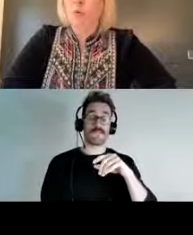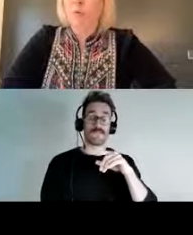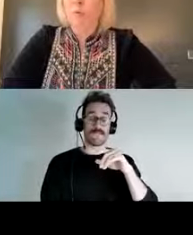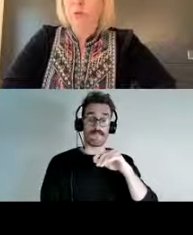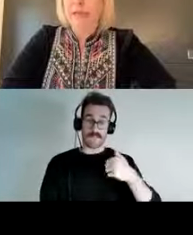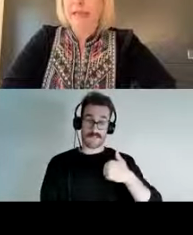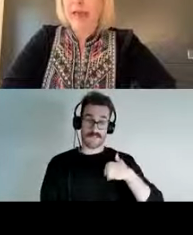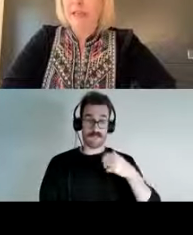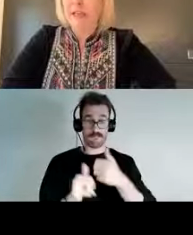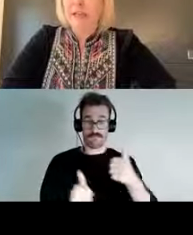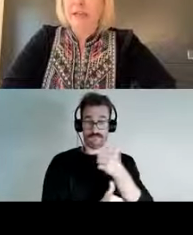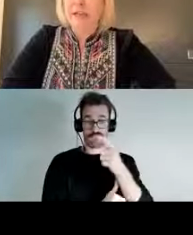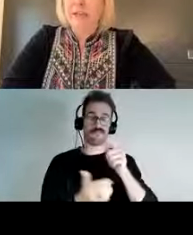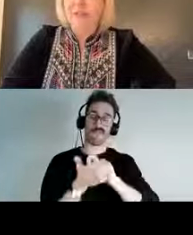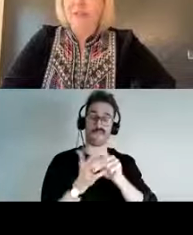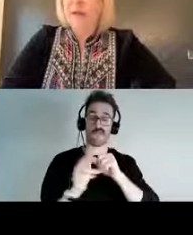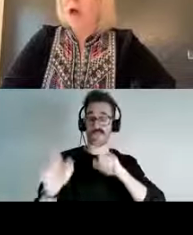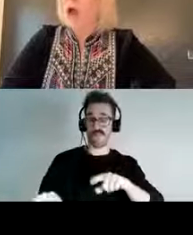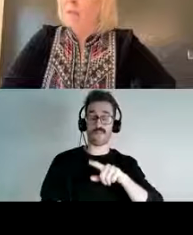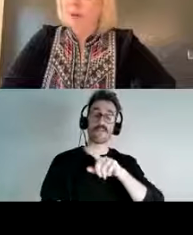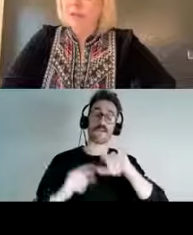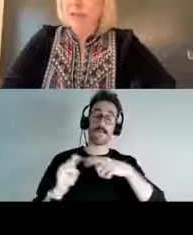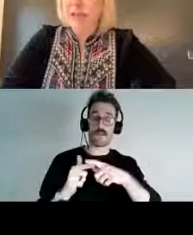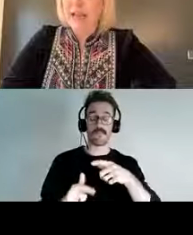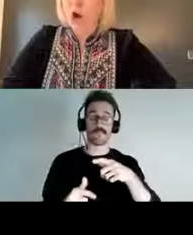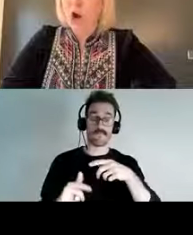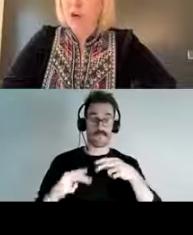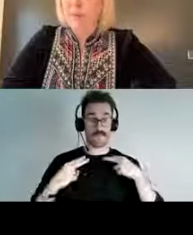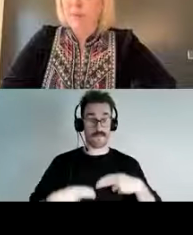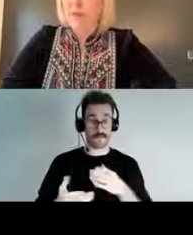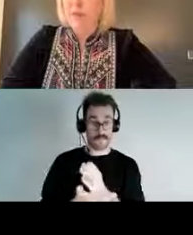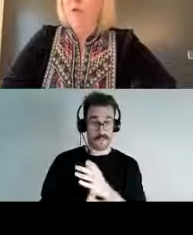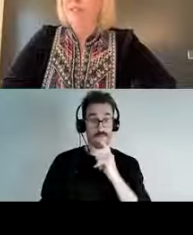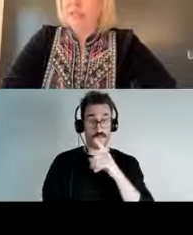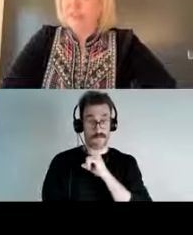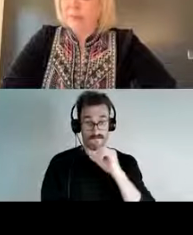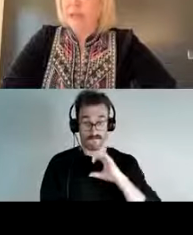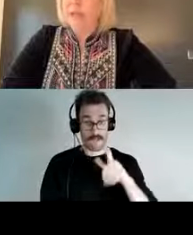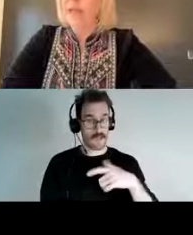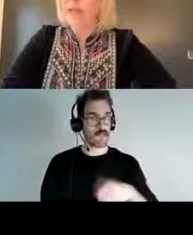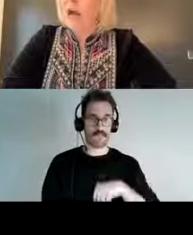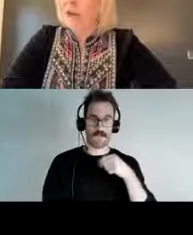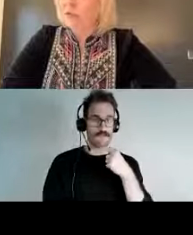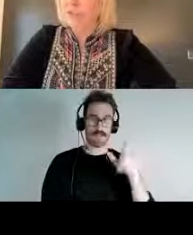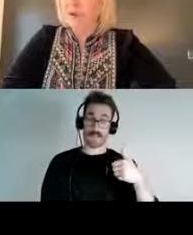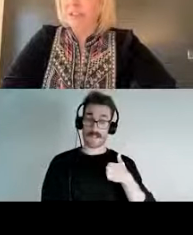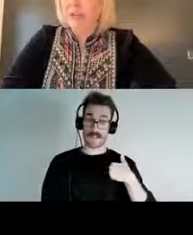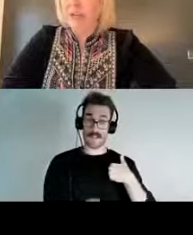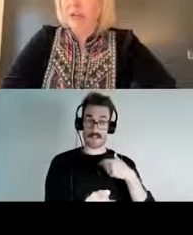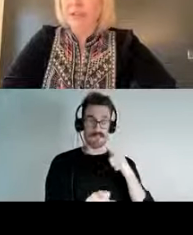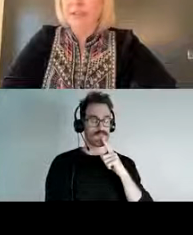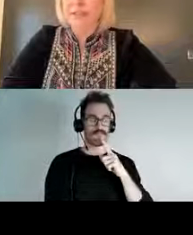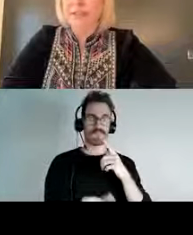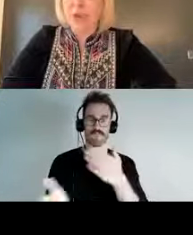COVID-19 on older persons at the United Nations. I'm proud to say our government was instrumental in getting